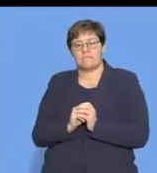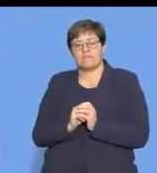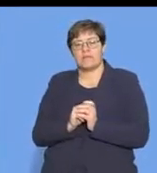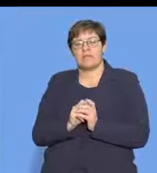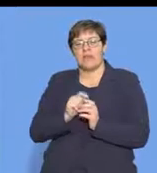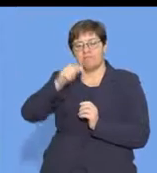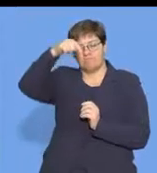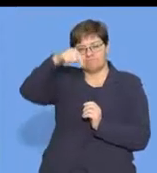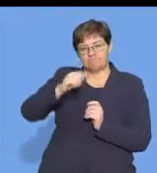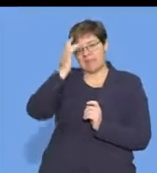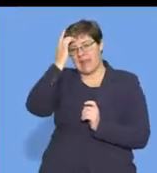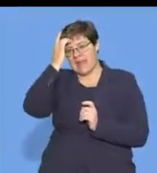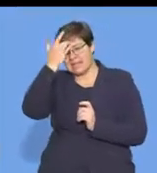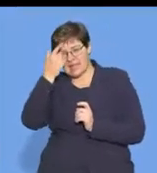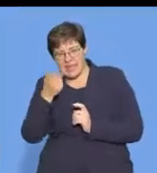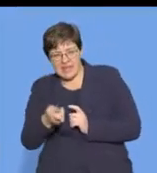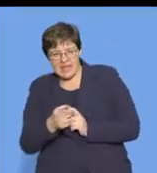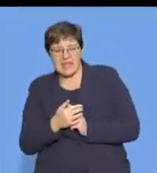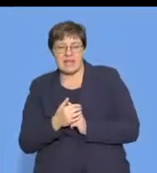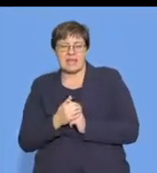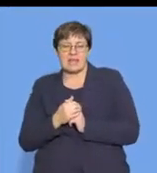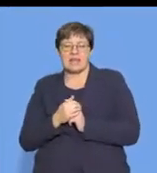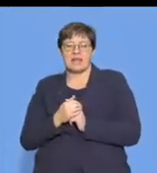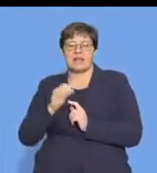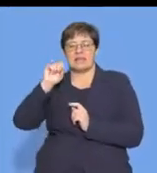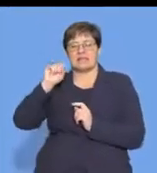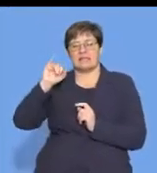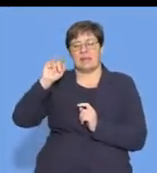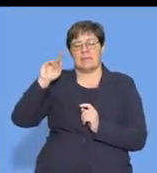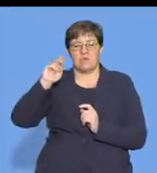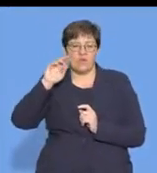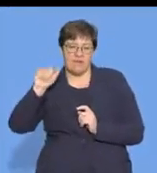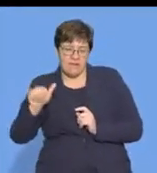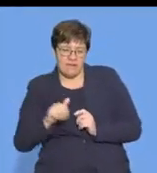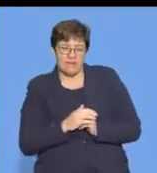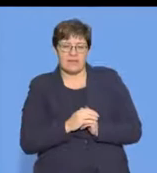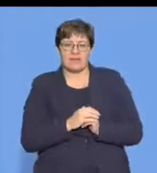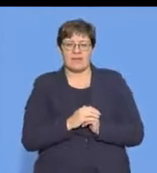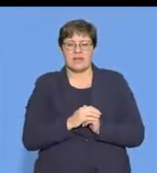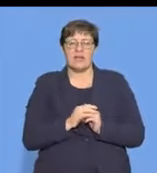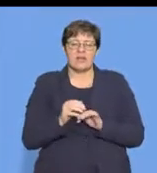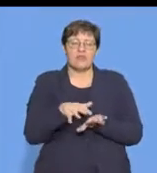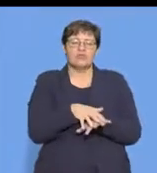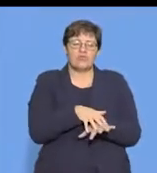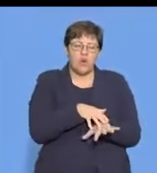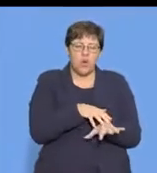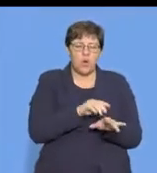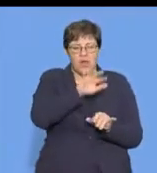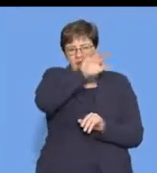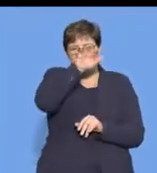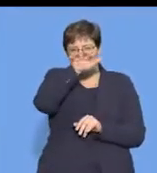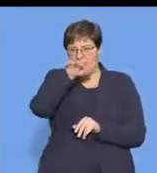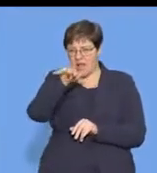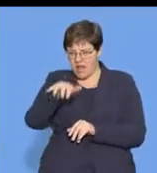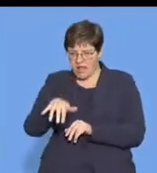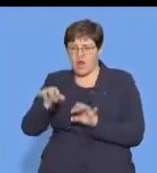into India, and here into Siberia, that area, and then slowly on made their way down to